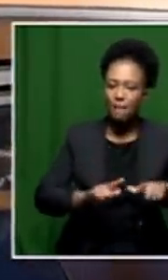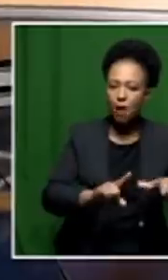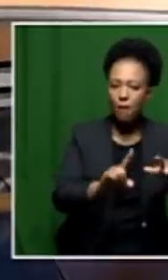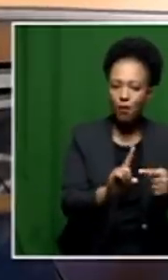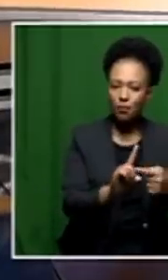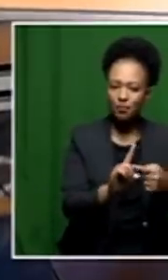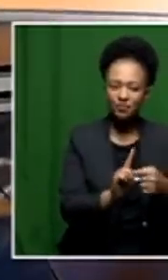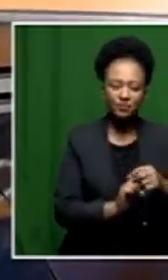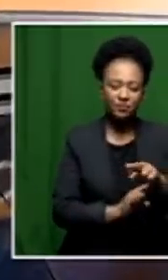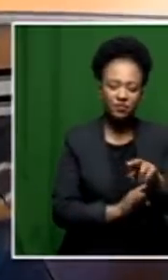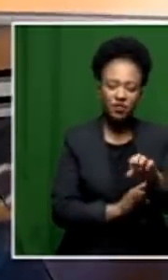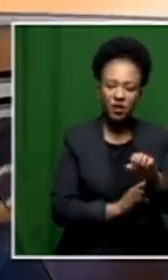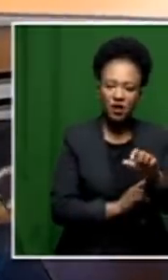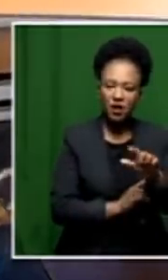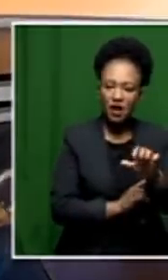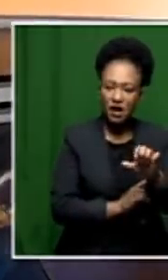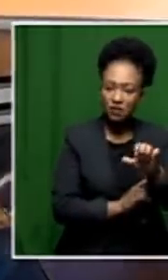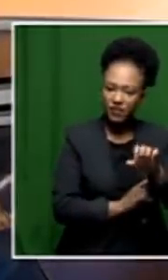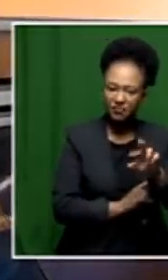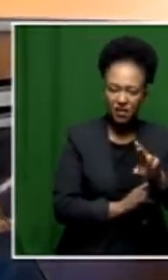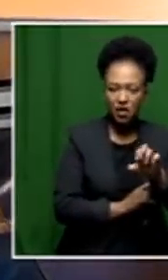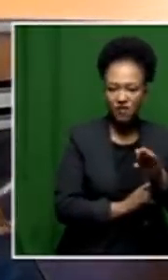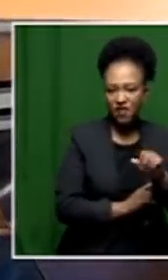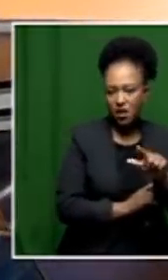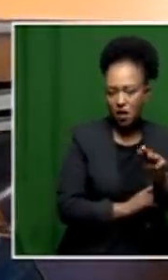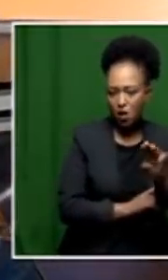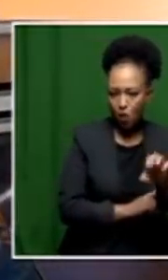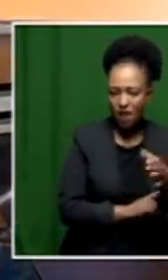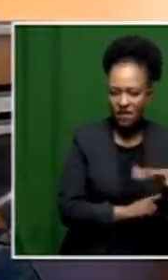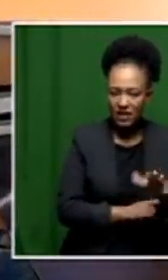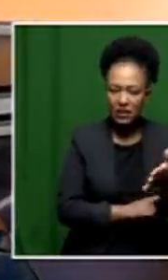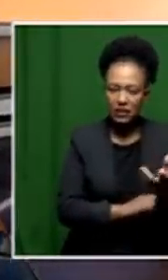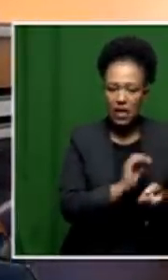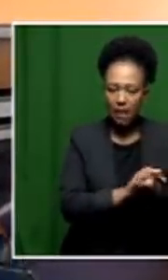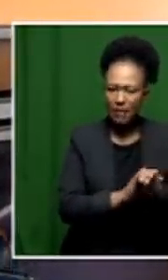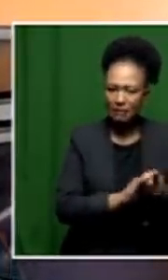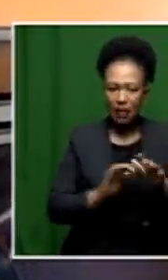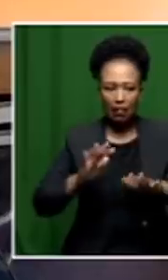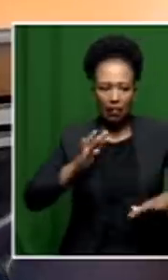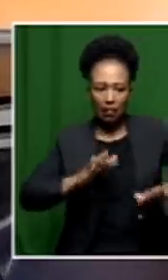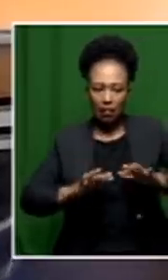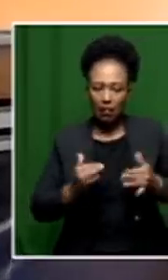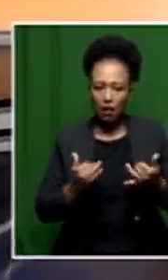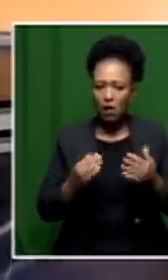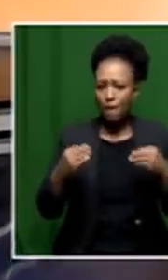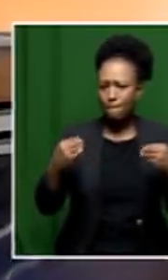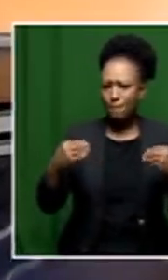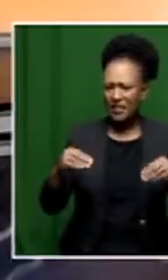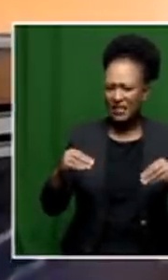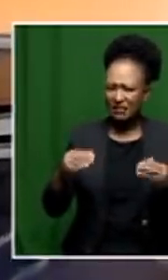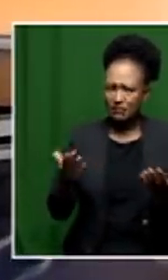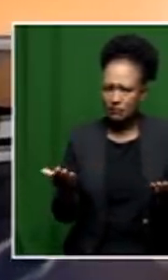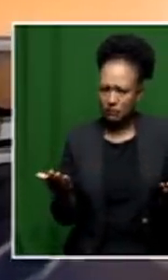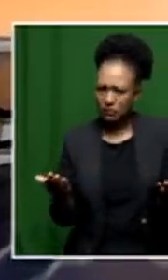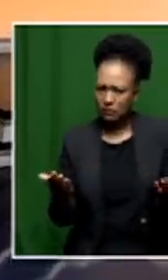who unfortunately was met by that scene of devastation behind you. But what's business like on the promenade,